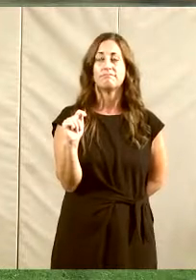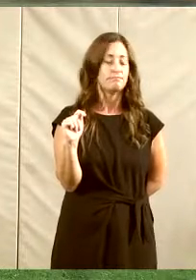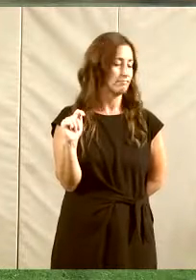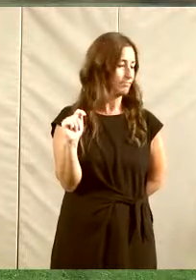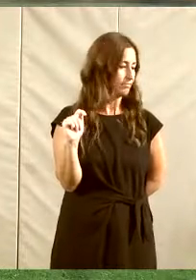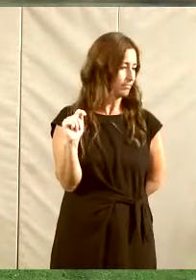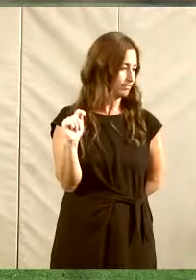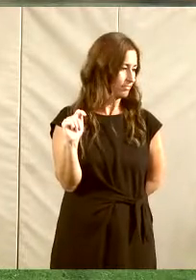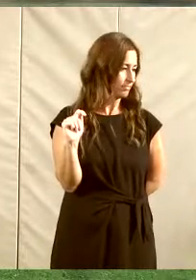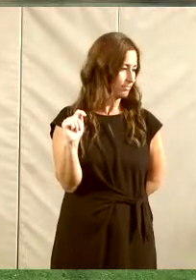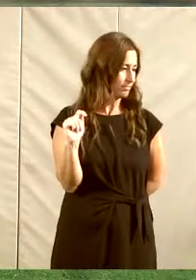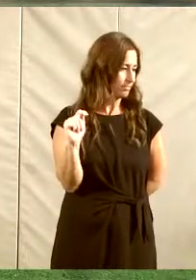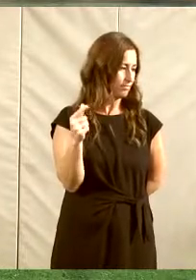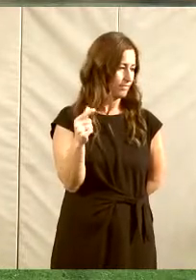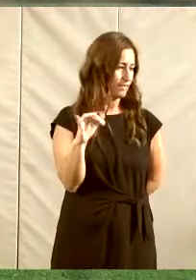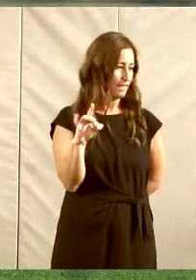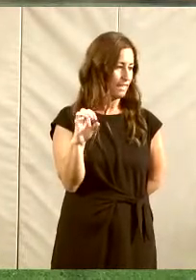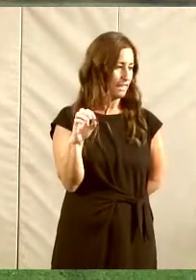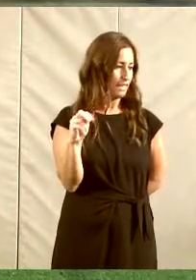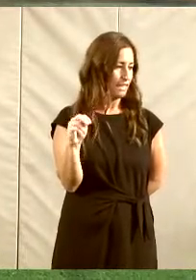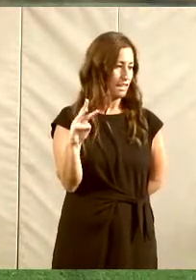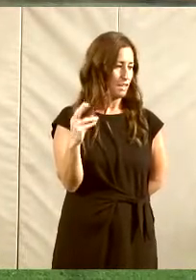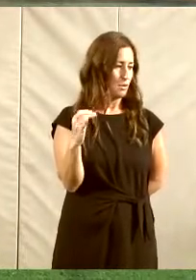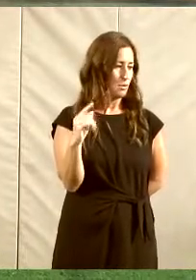Gideon Eugene Wheatley.